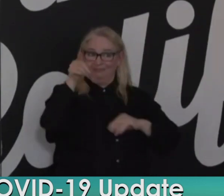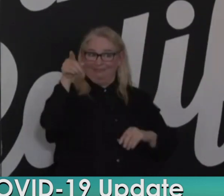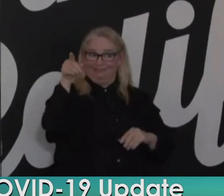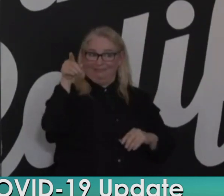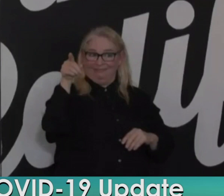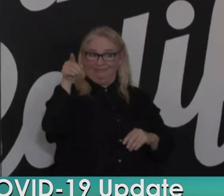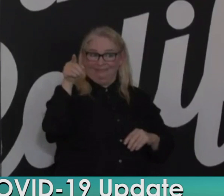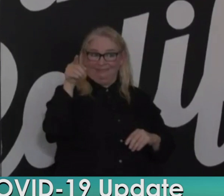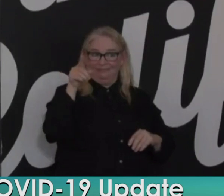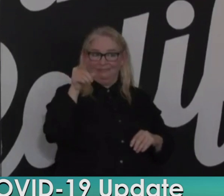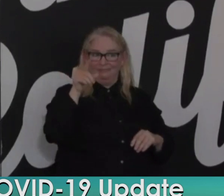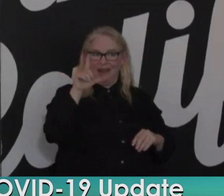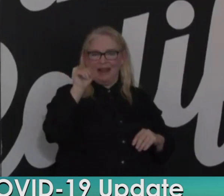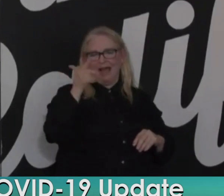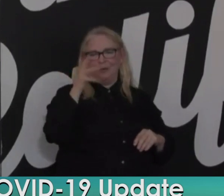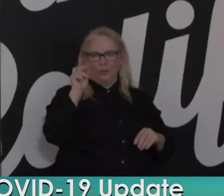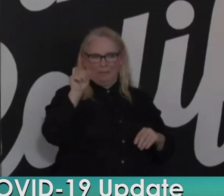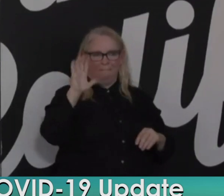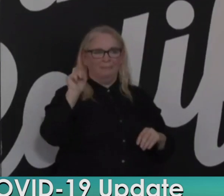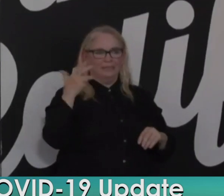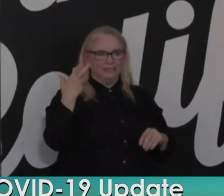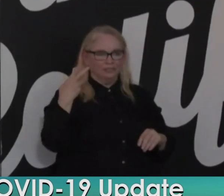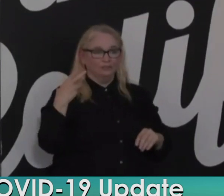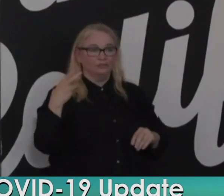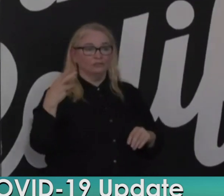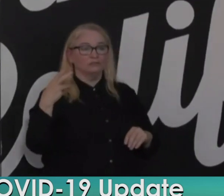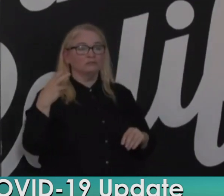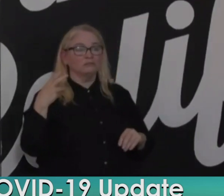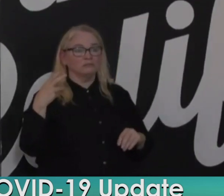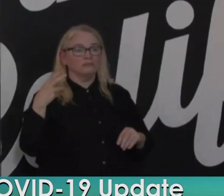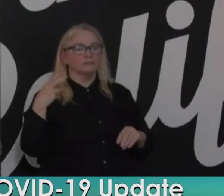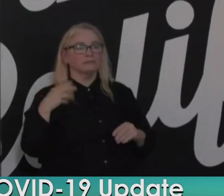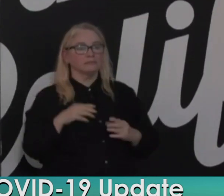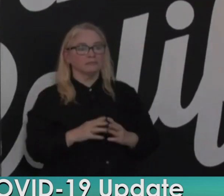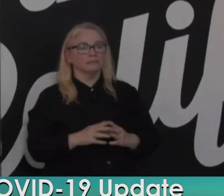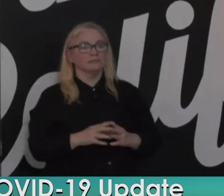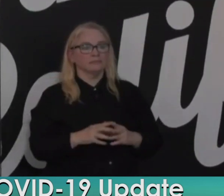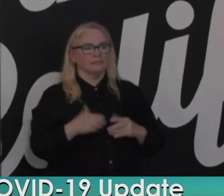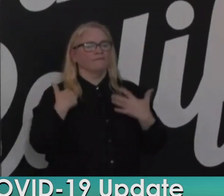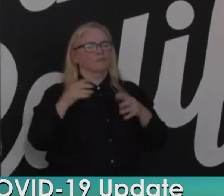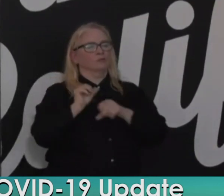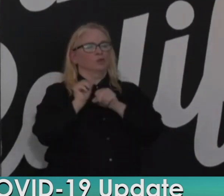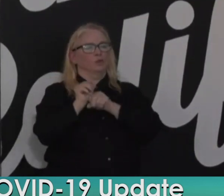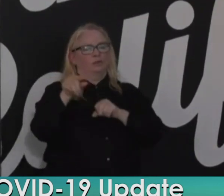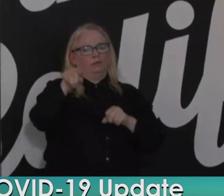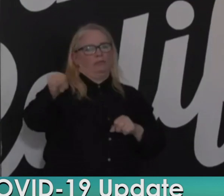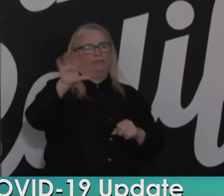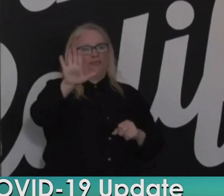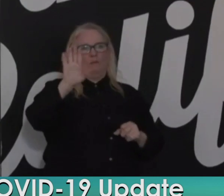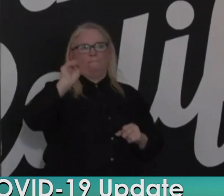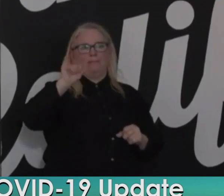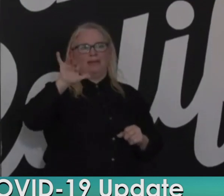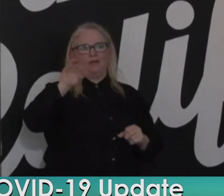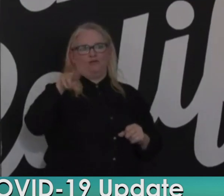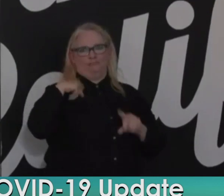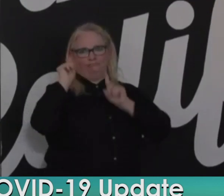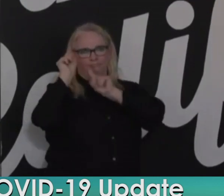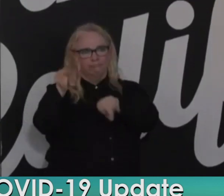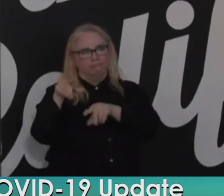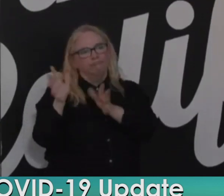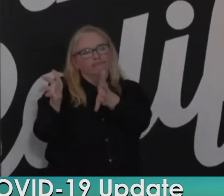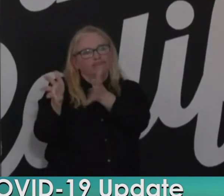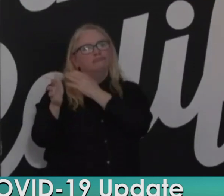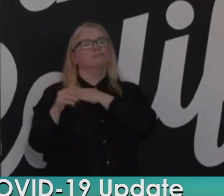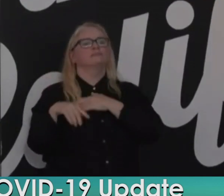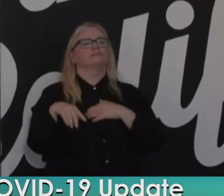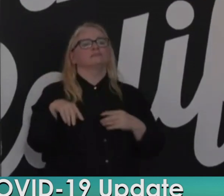announced yesterday the work that we had done with their mayor and the work we're doing in San Clemente to reopen the